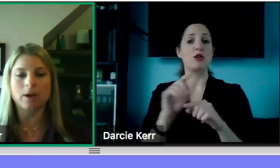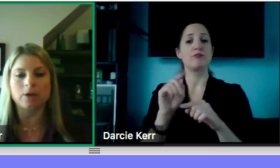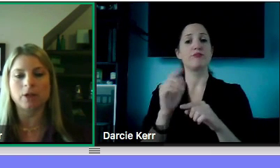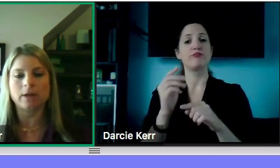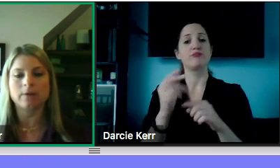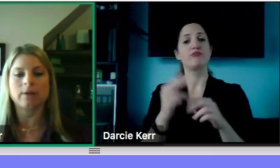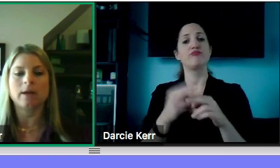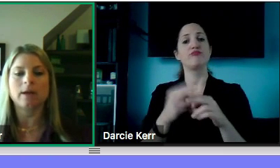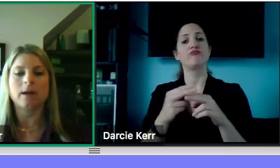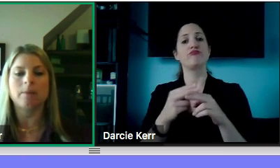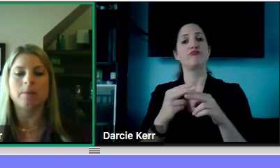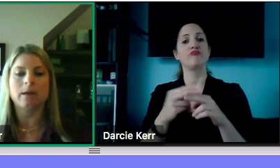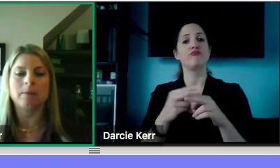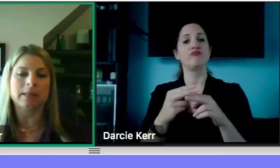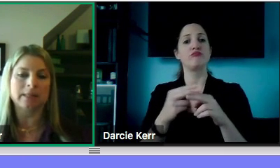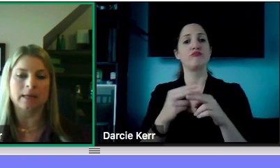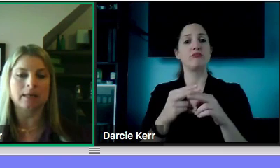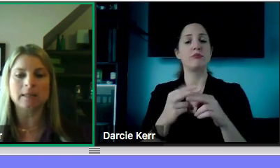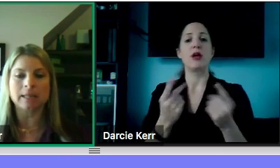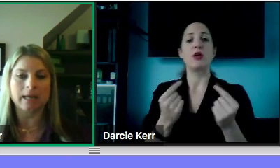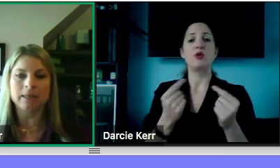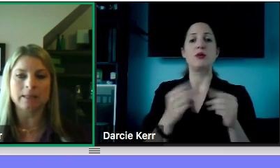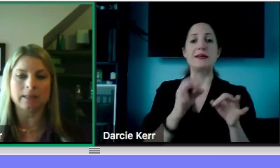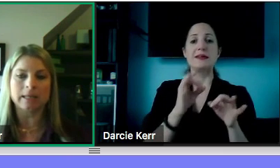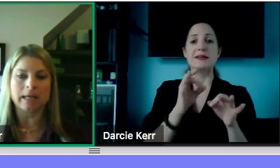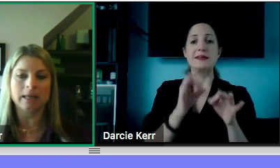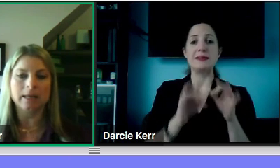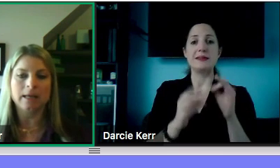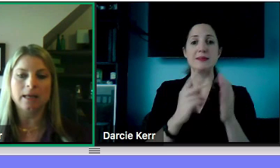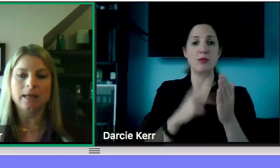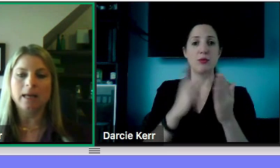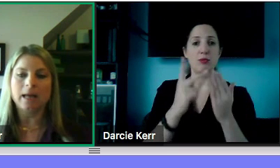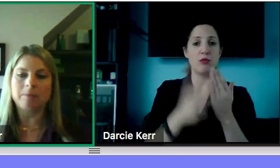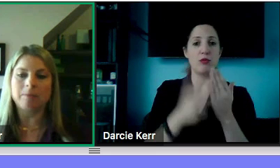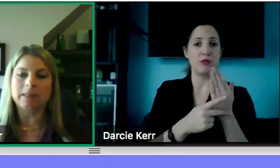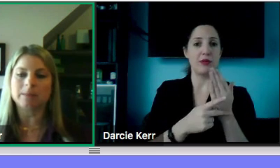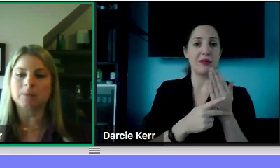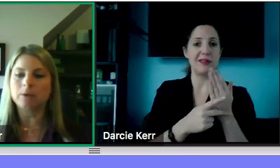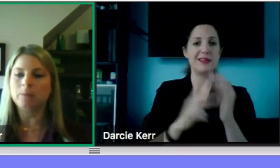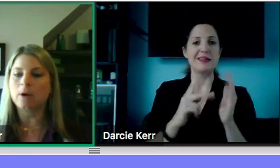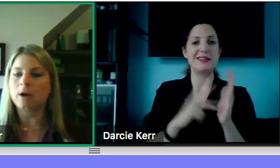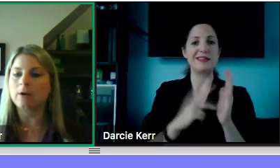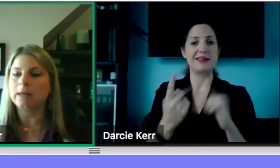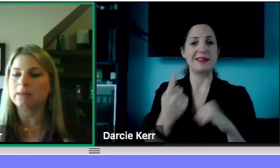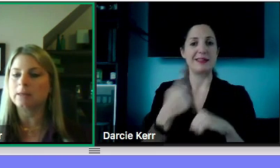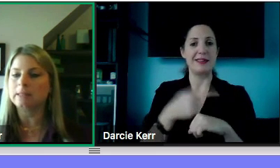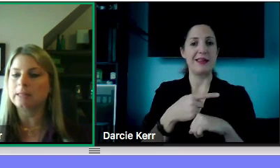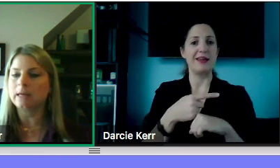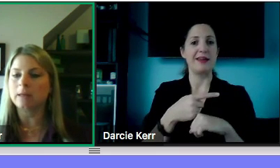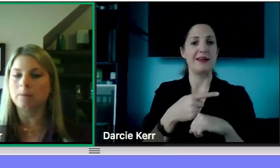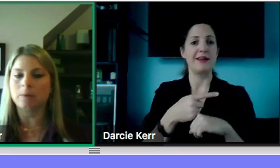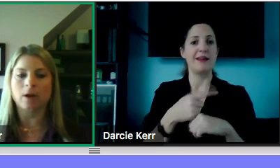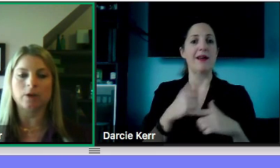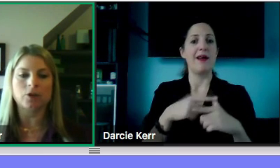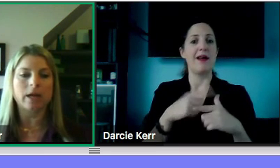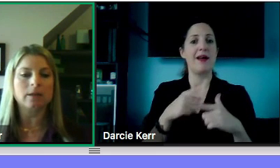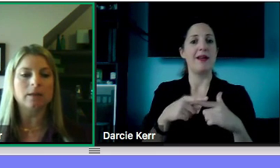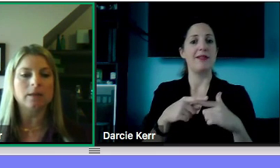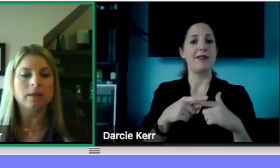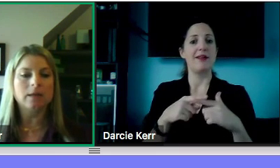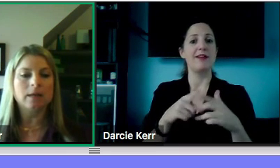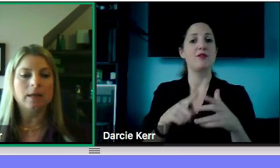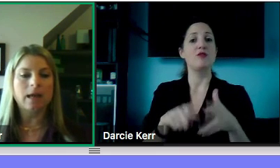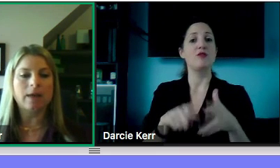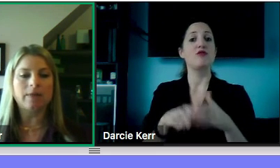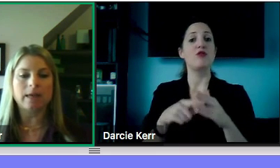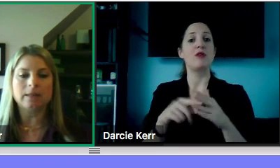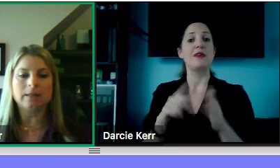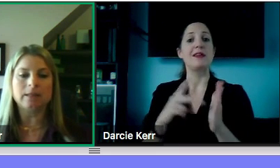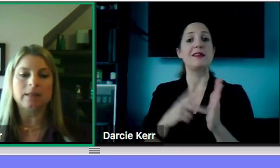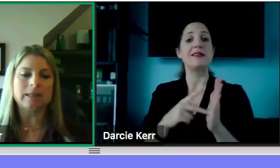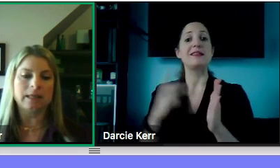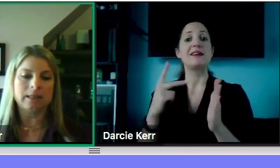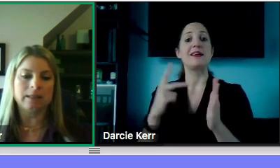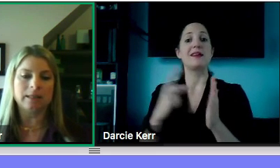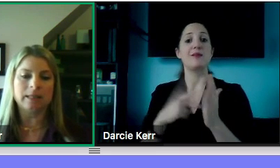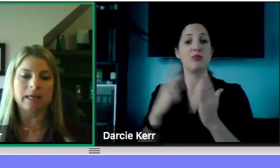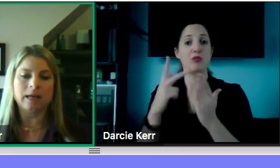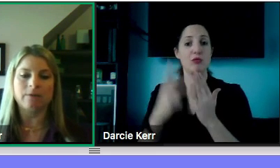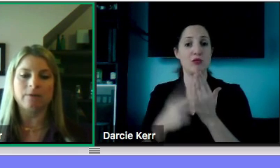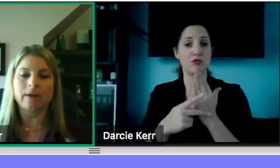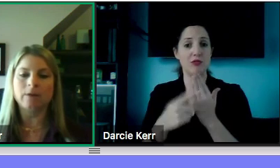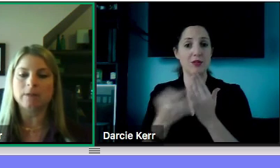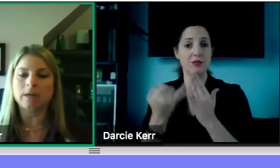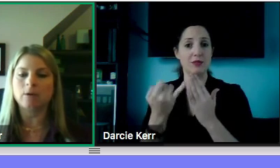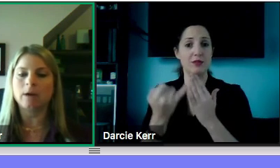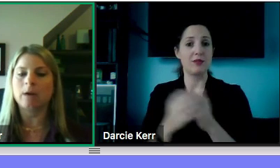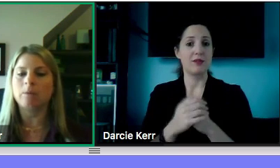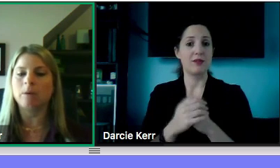simple project for the company my second day today and made some good progress on a second project. At the end of the day